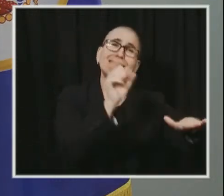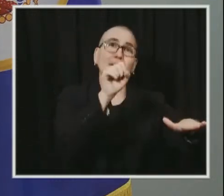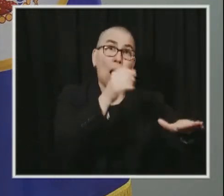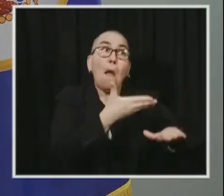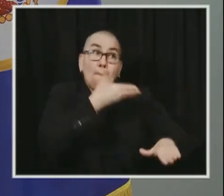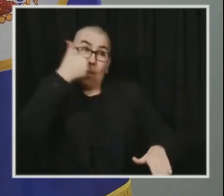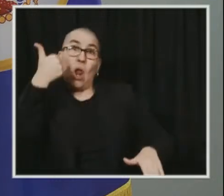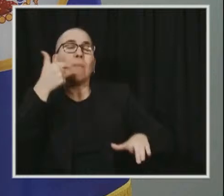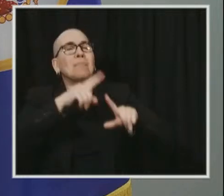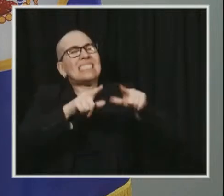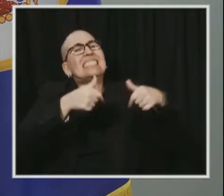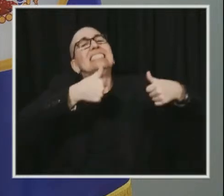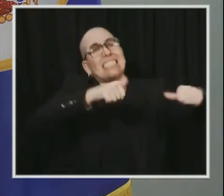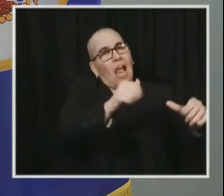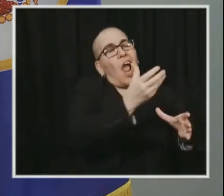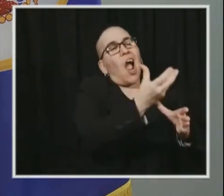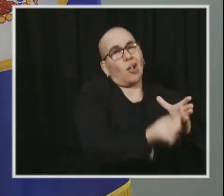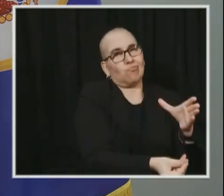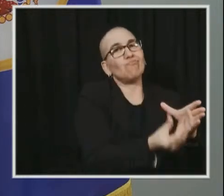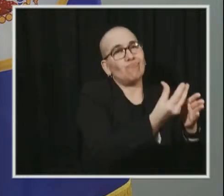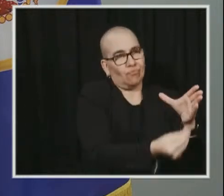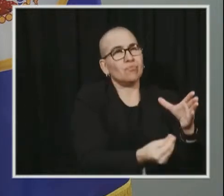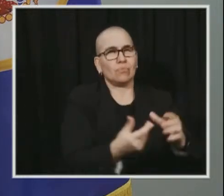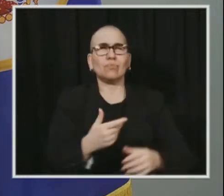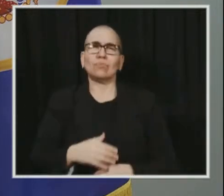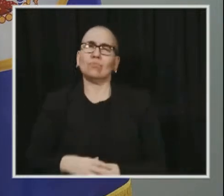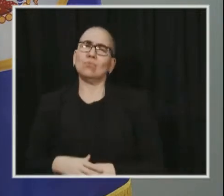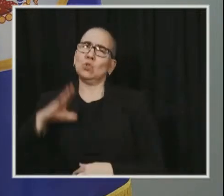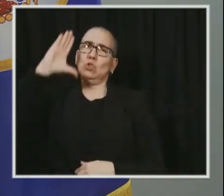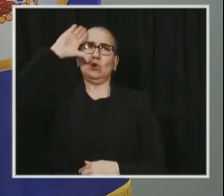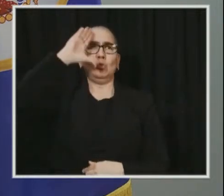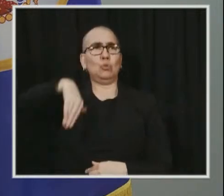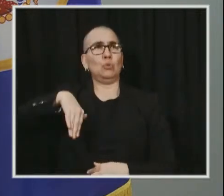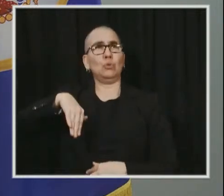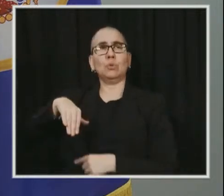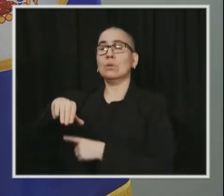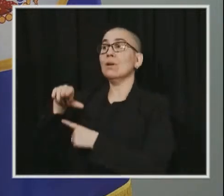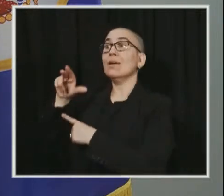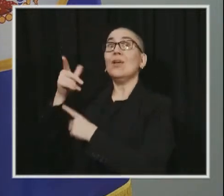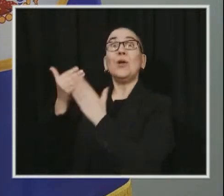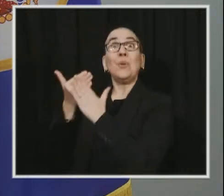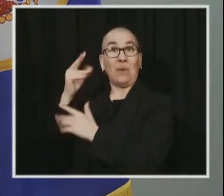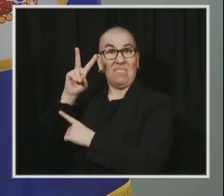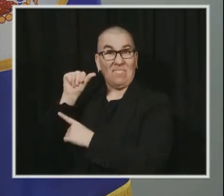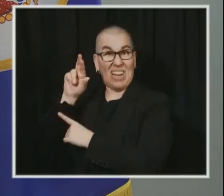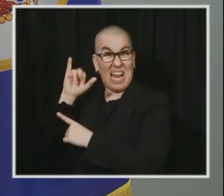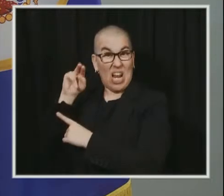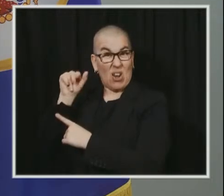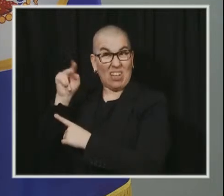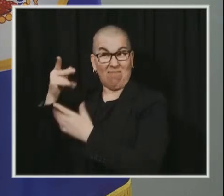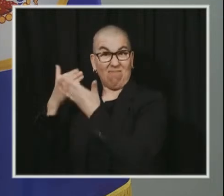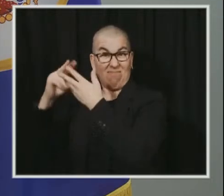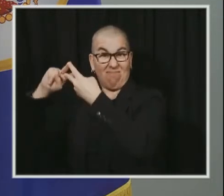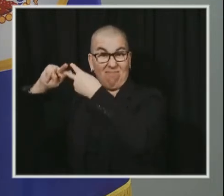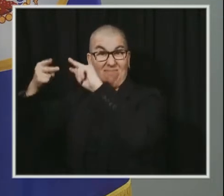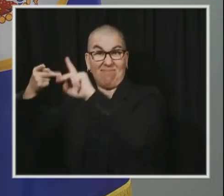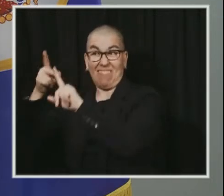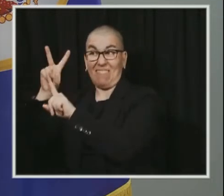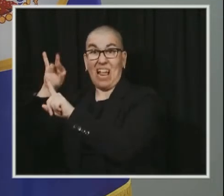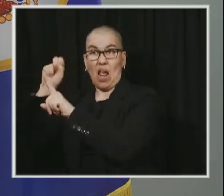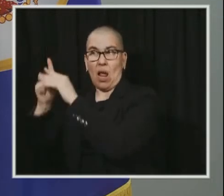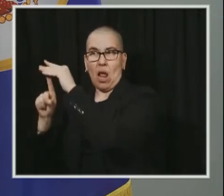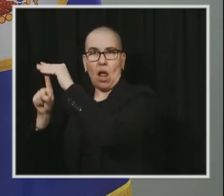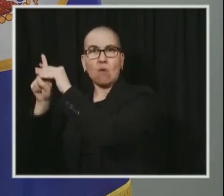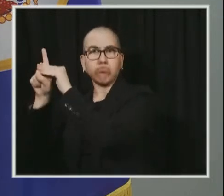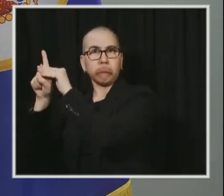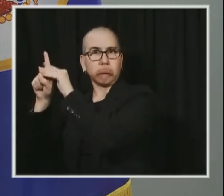time with these new, more transmissible variants, speed of administration certainly must be considered. But we cannot ignore our ethical principles that